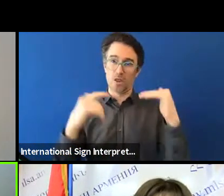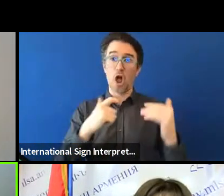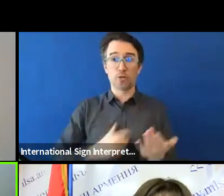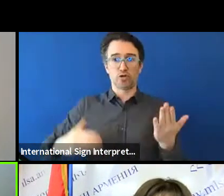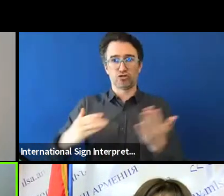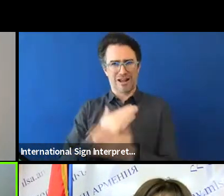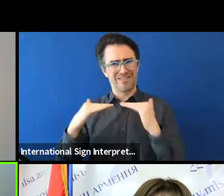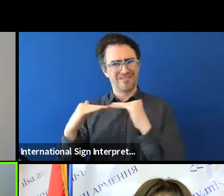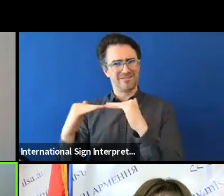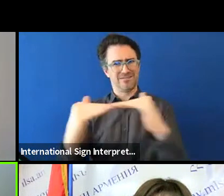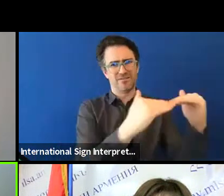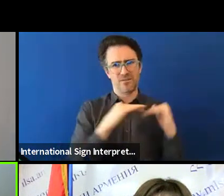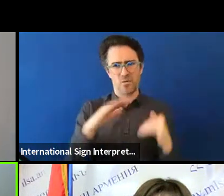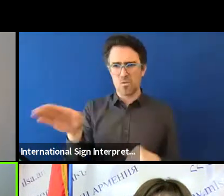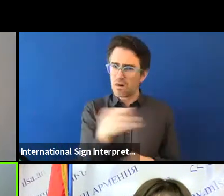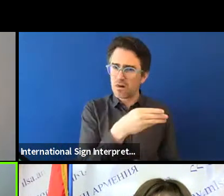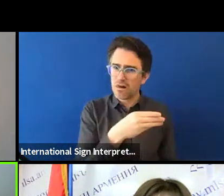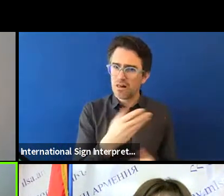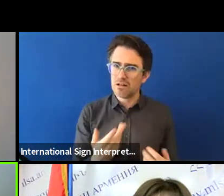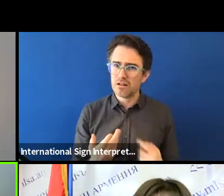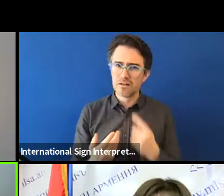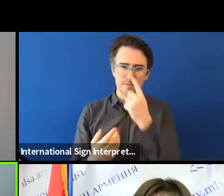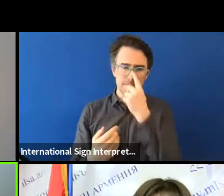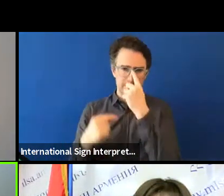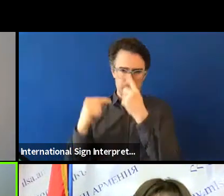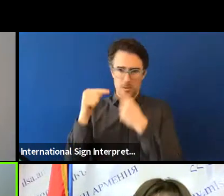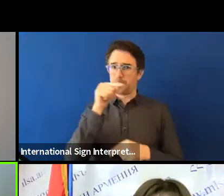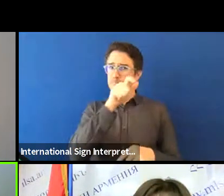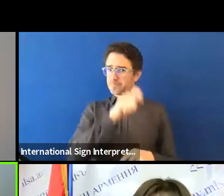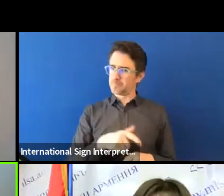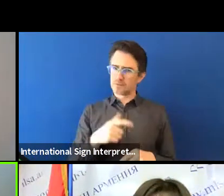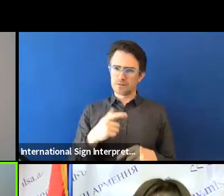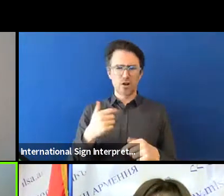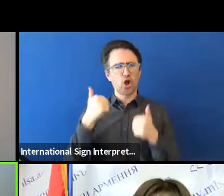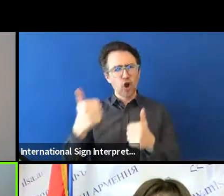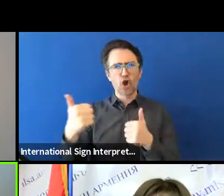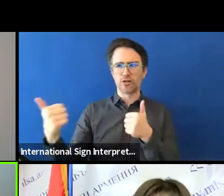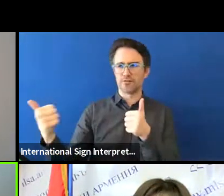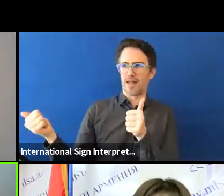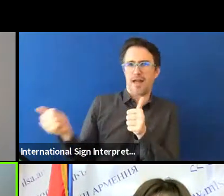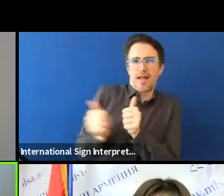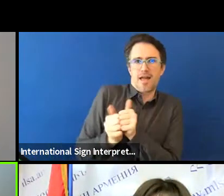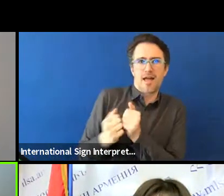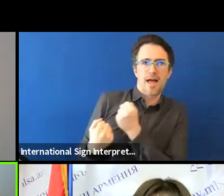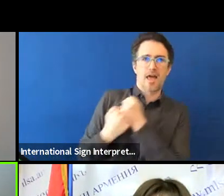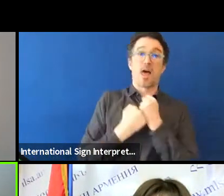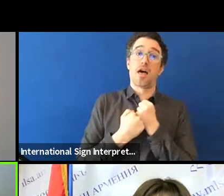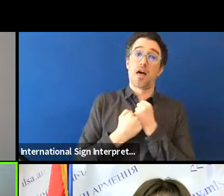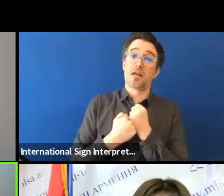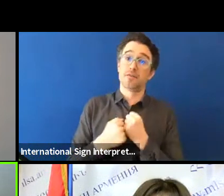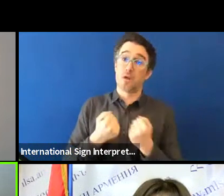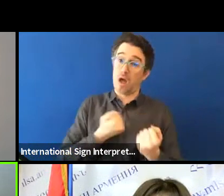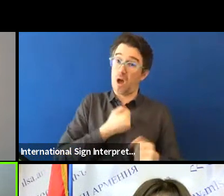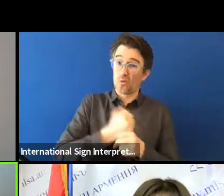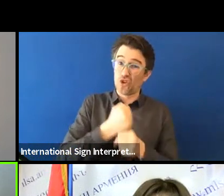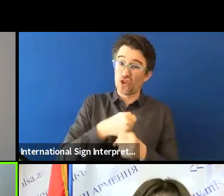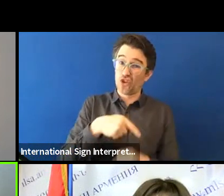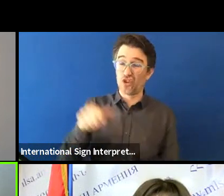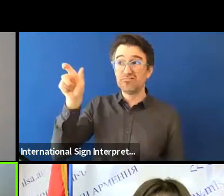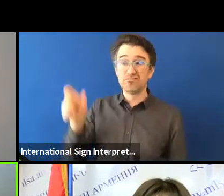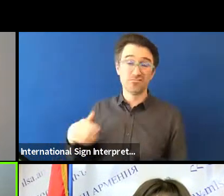ally in our joint fight. So you can count us in and you can continue to rely on